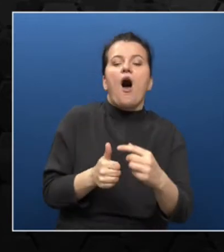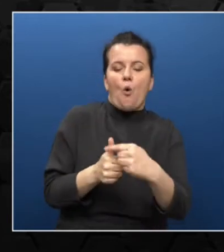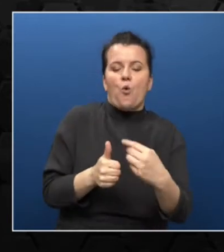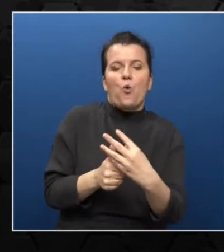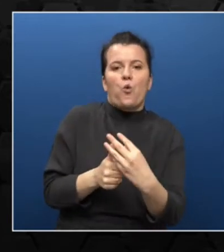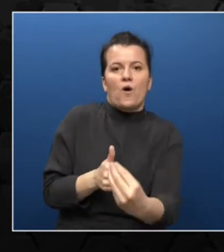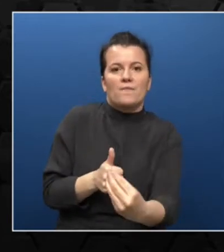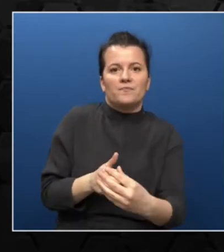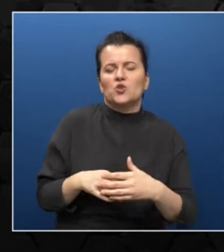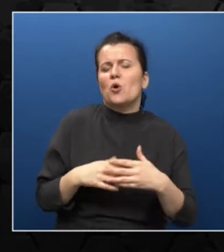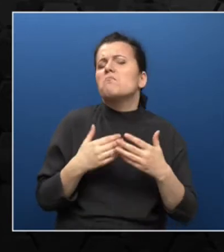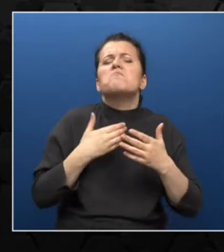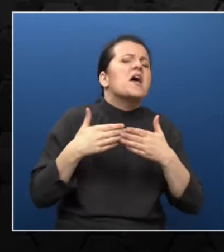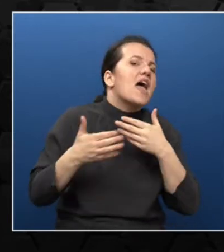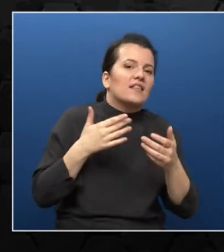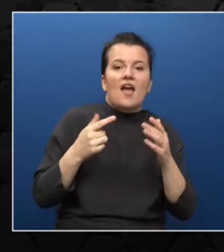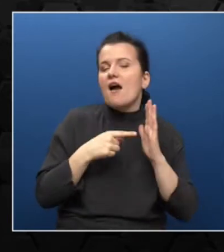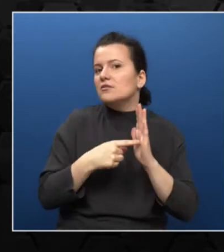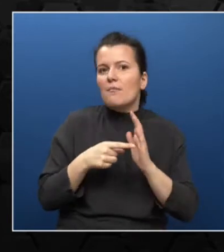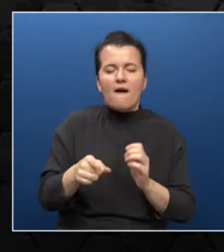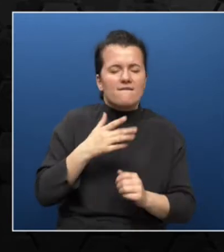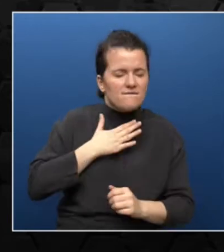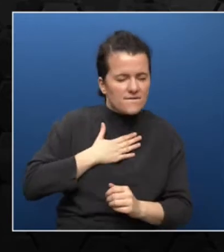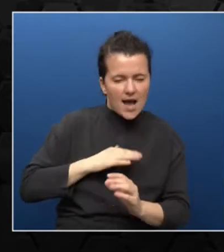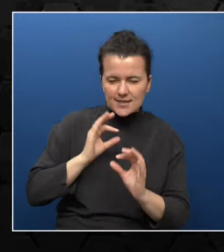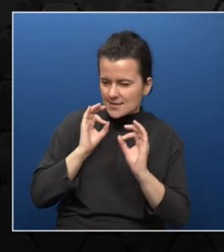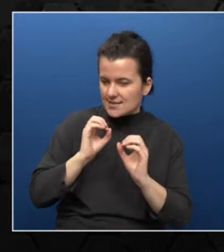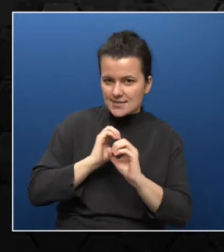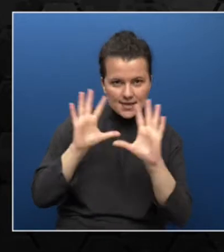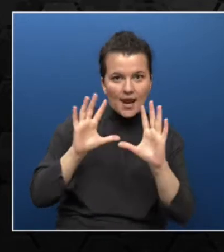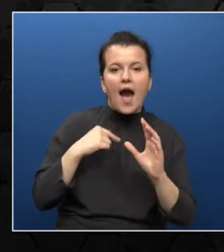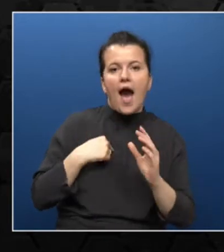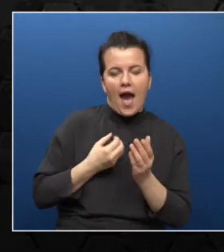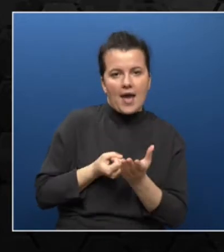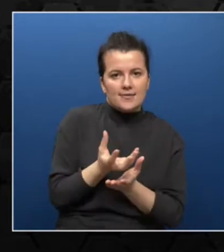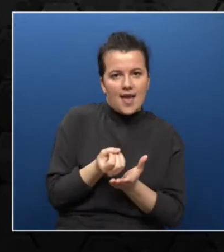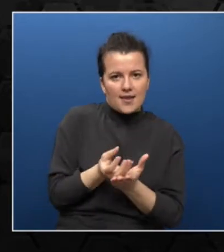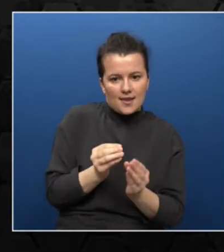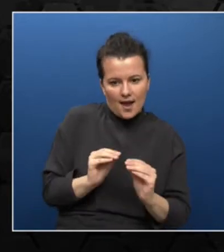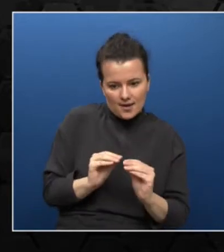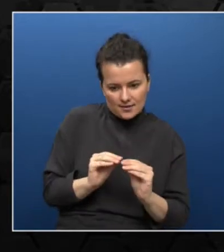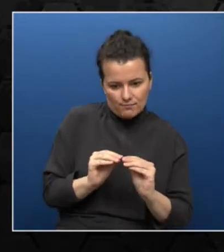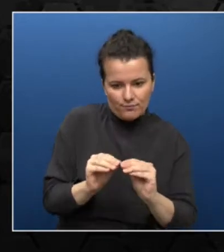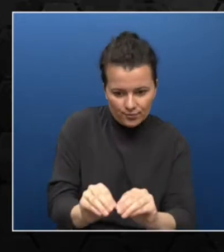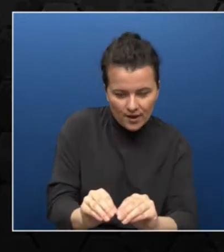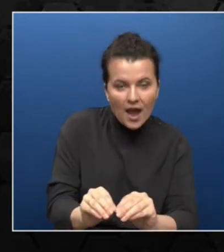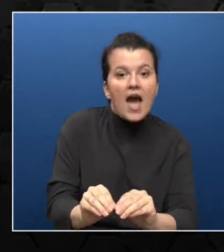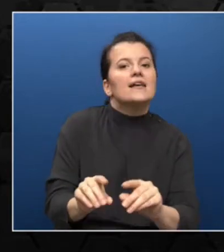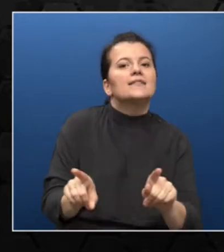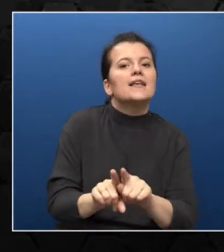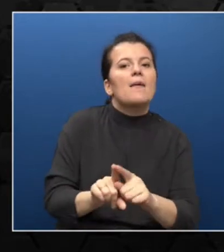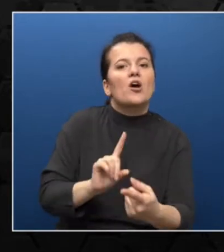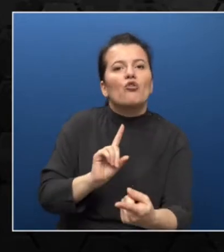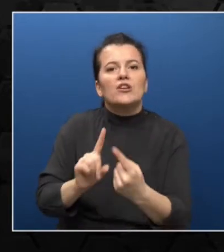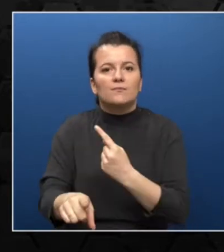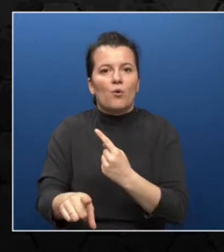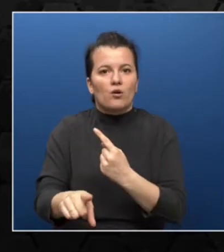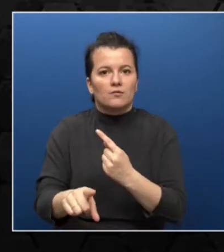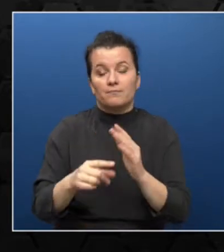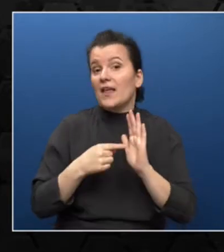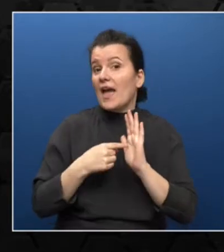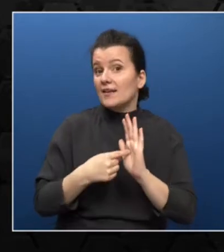some training data that also has the answer to that particular data. For example, when you're training your